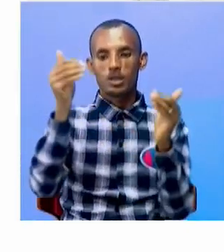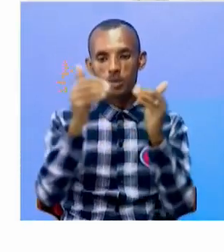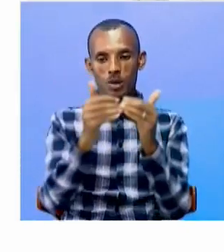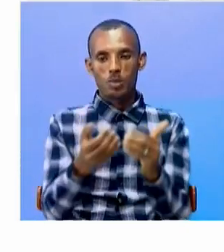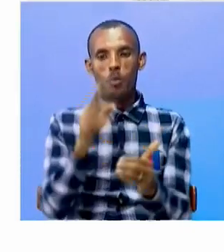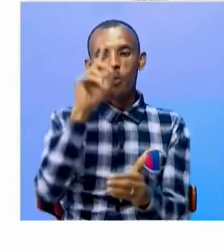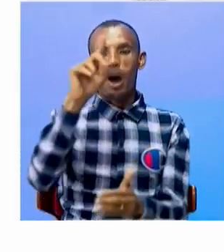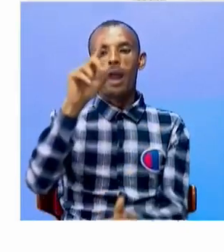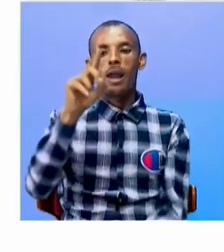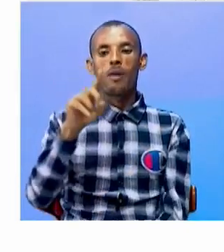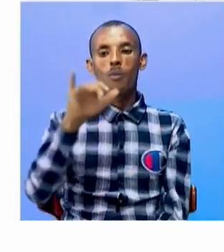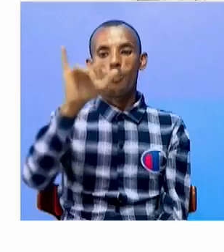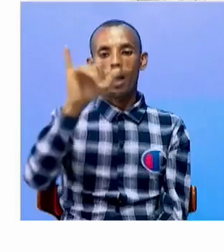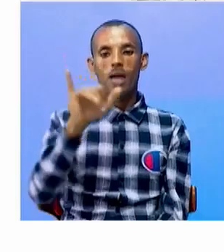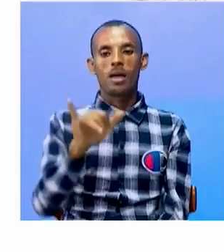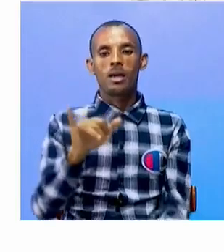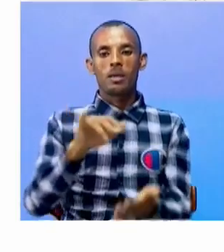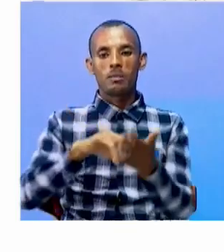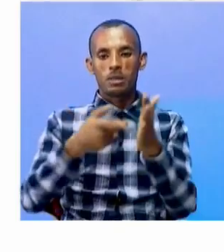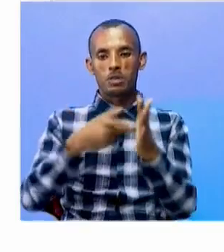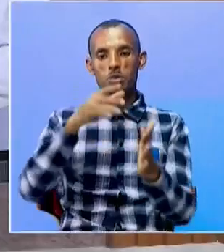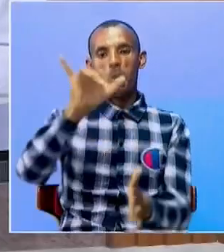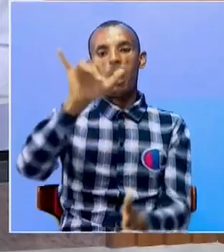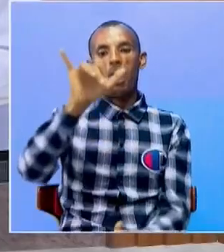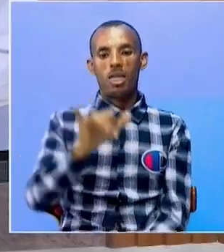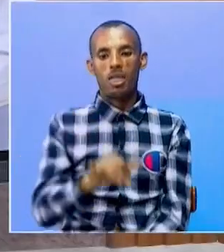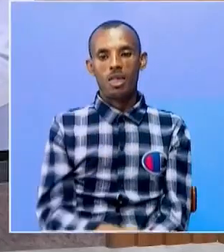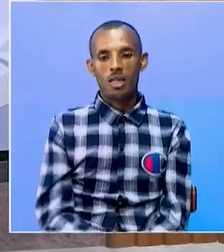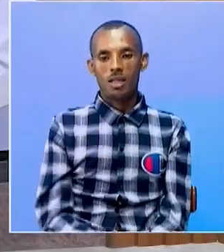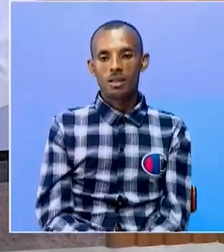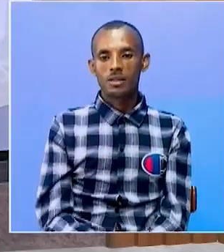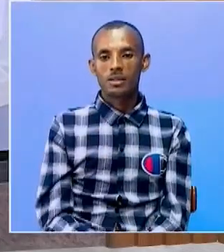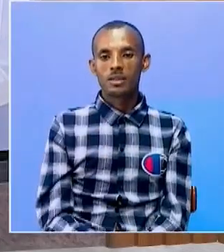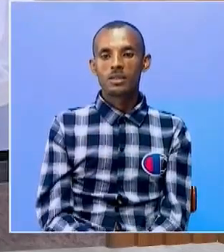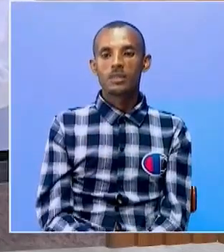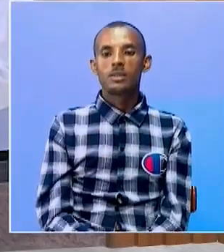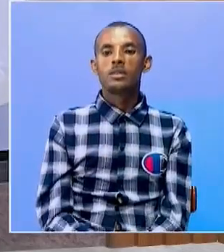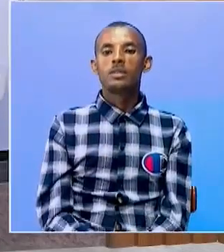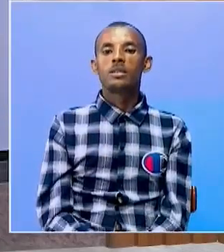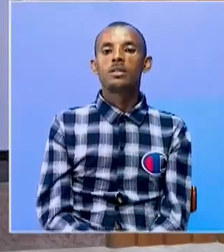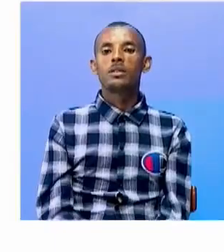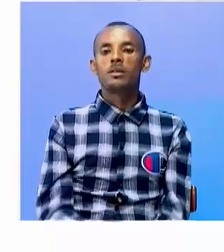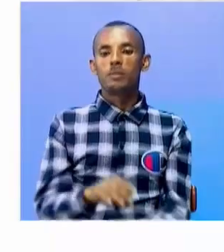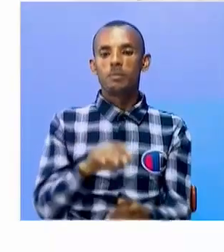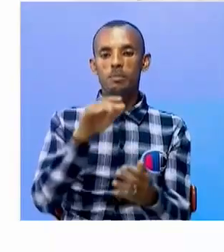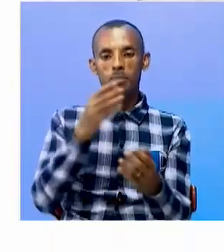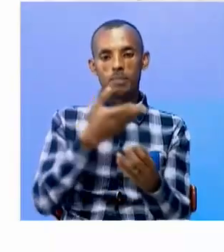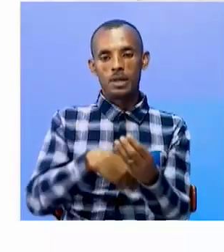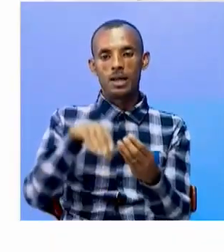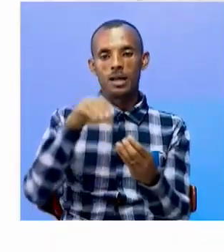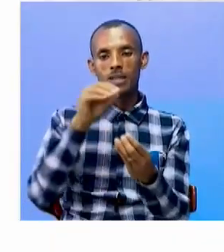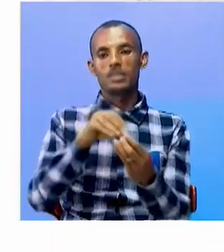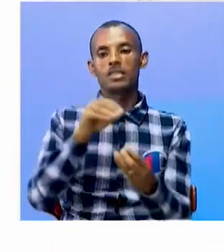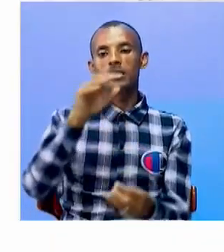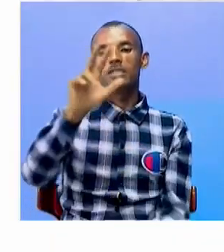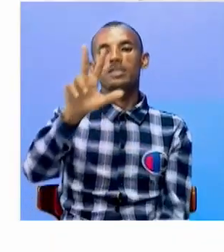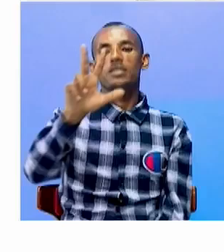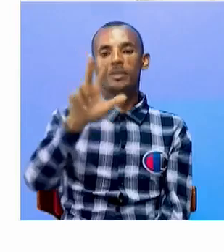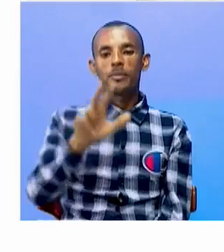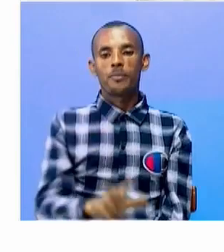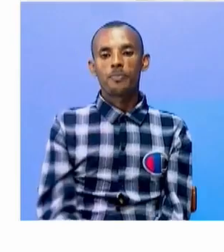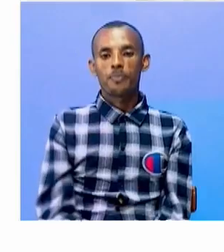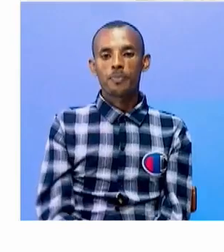positive 1y. Simply you can write y. So, and again you have positive